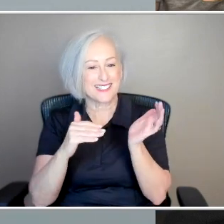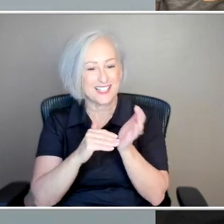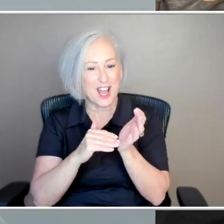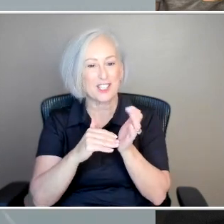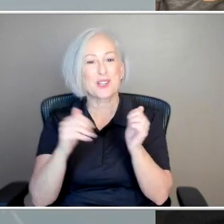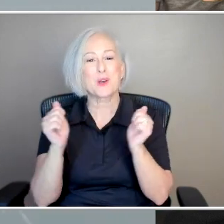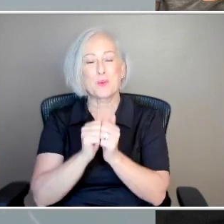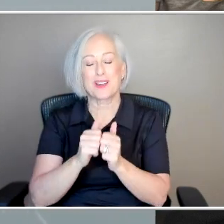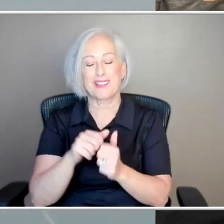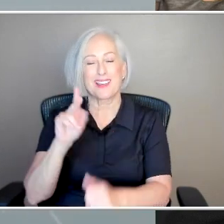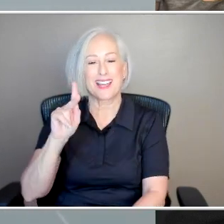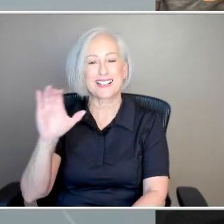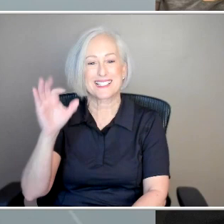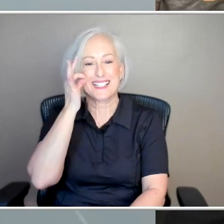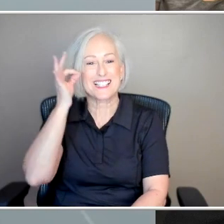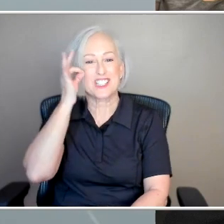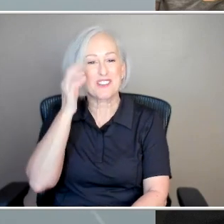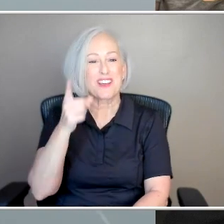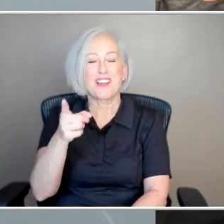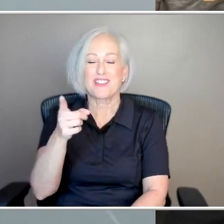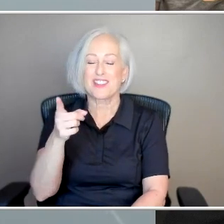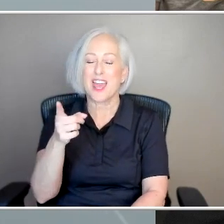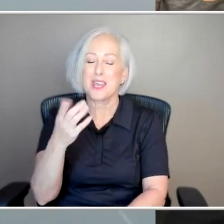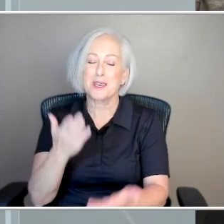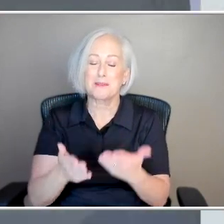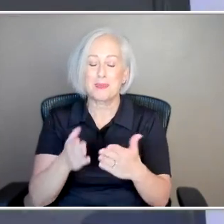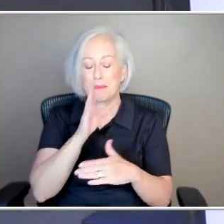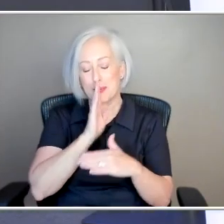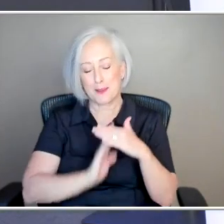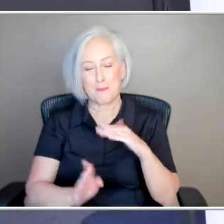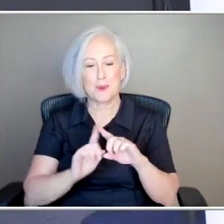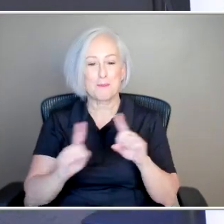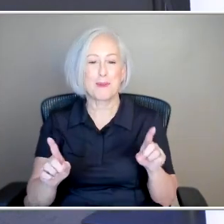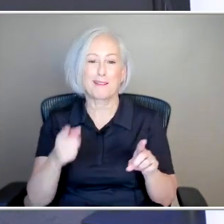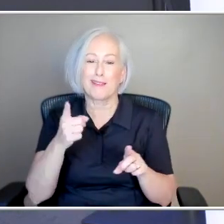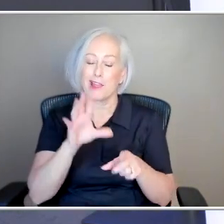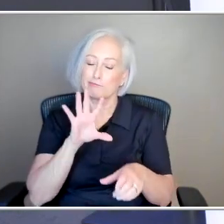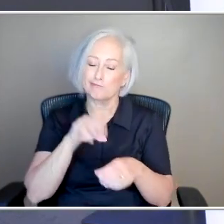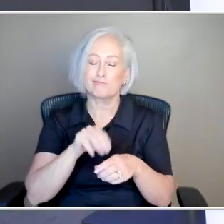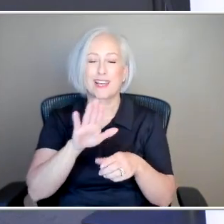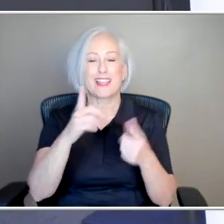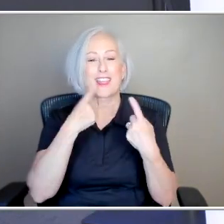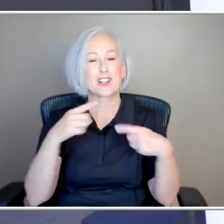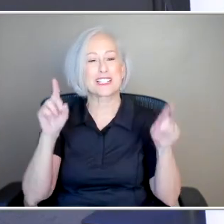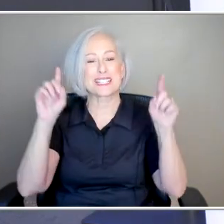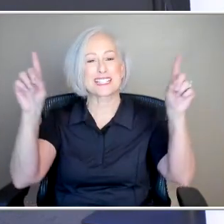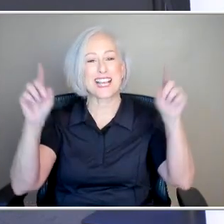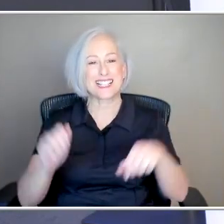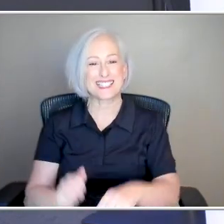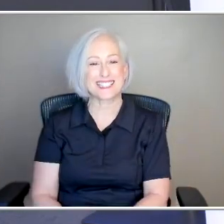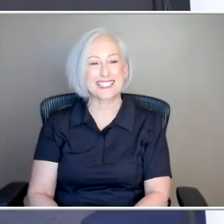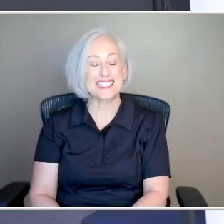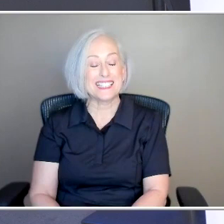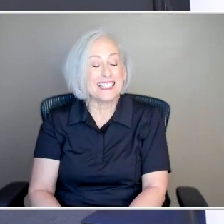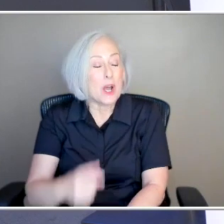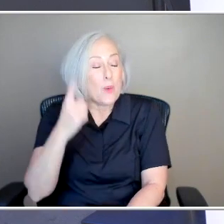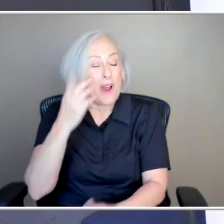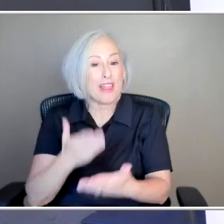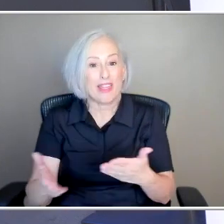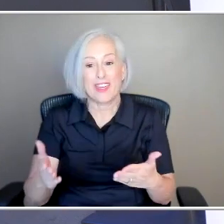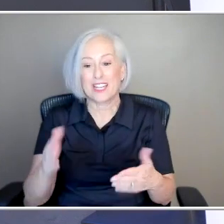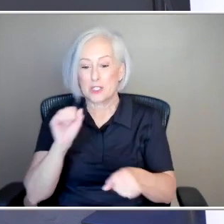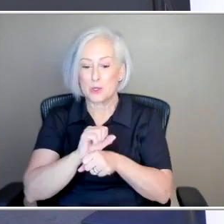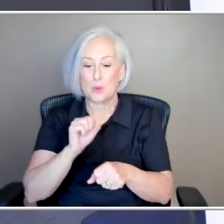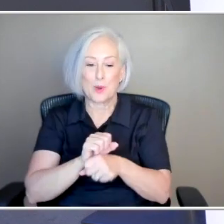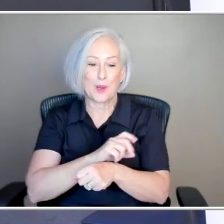do play a big part in the team's success. So, it's one thing to work on just any old pro team, but what's it